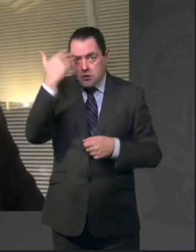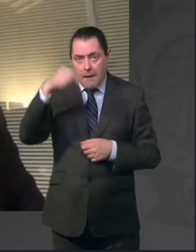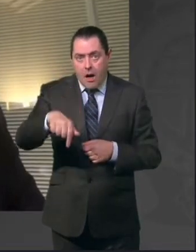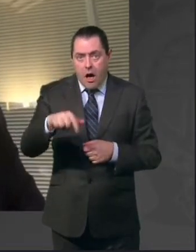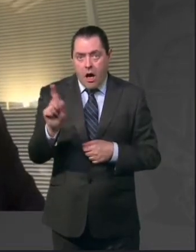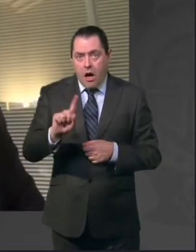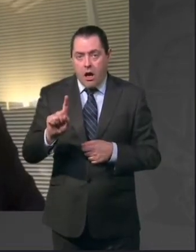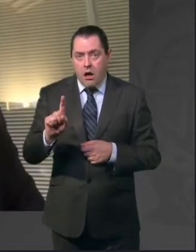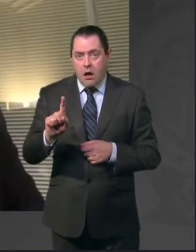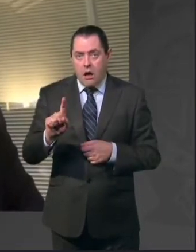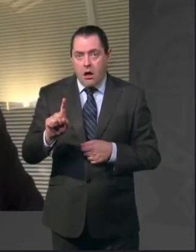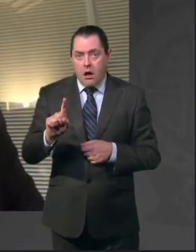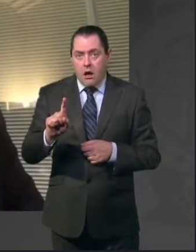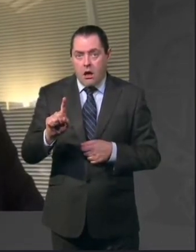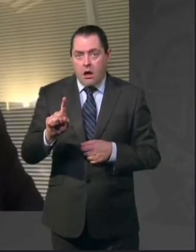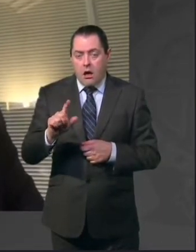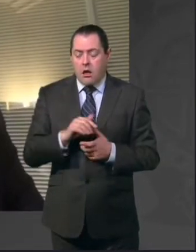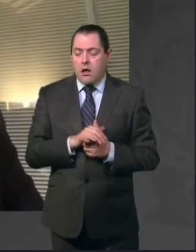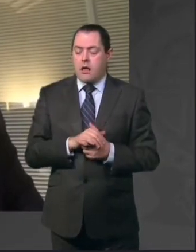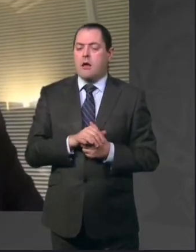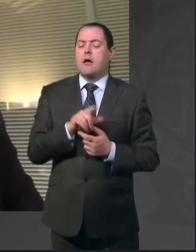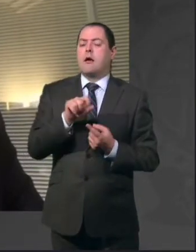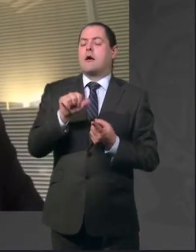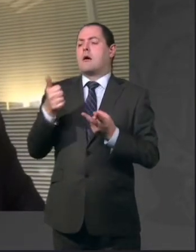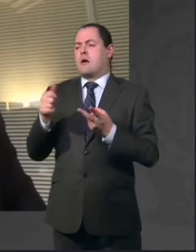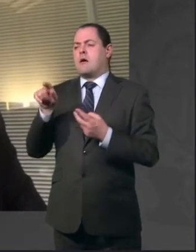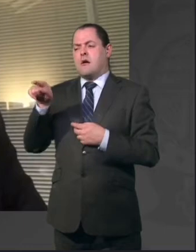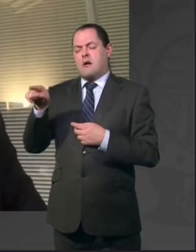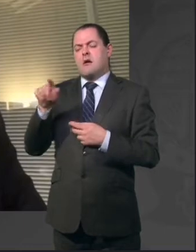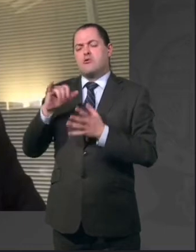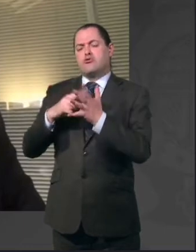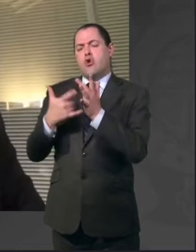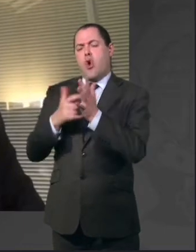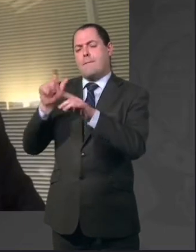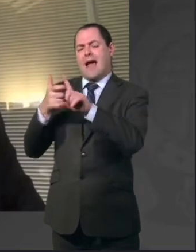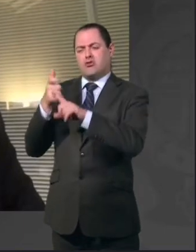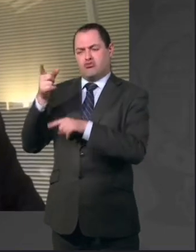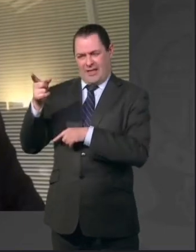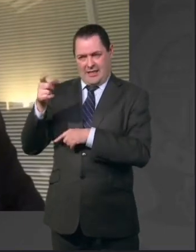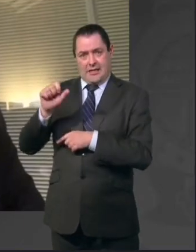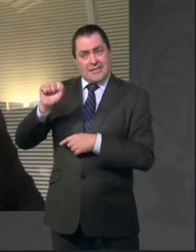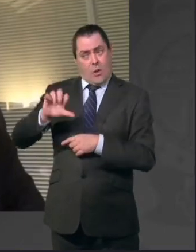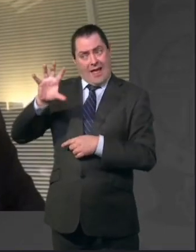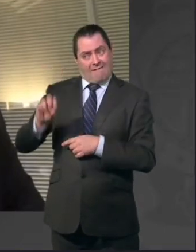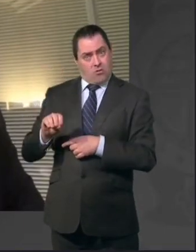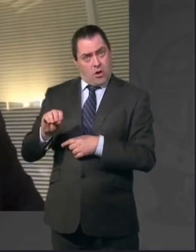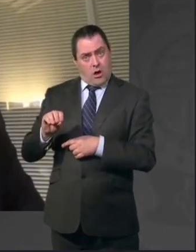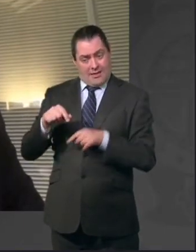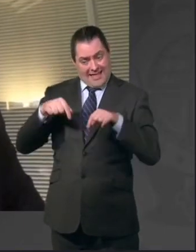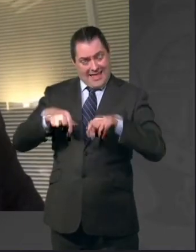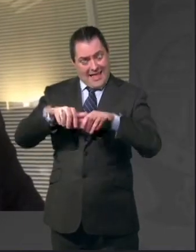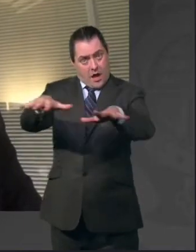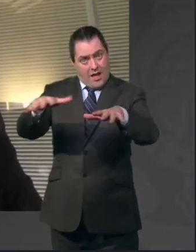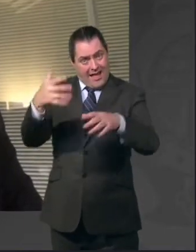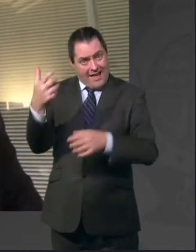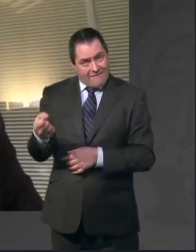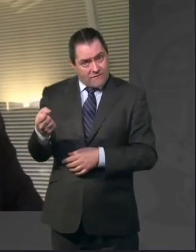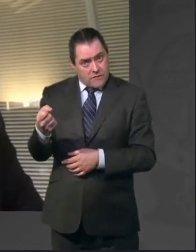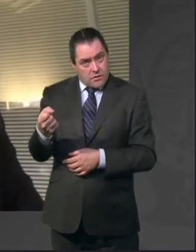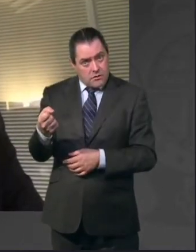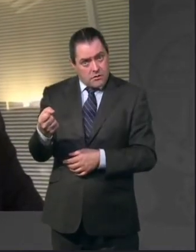the South African variant do you estimate is already here? And how likely is it that a strain similar to the South African or the Brazilian